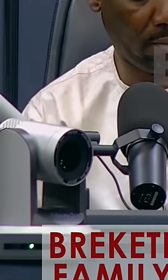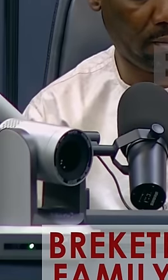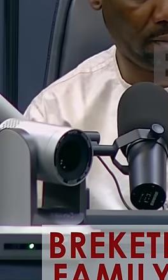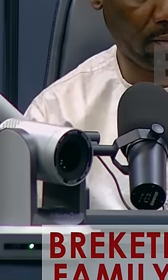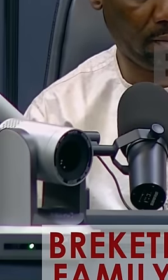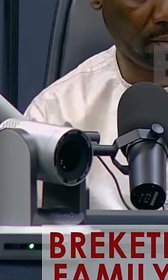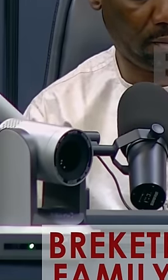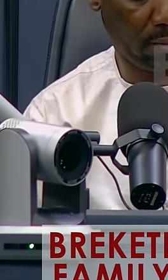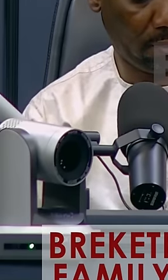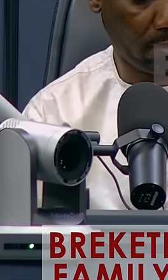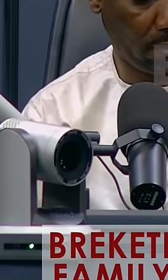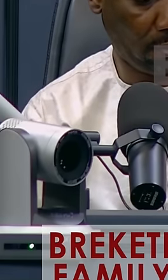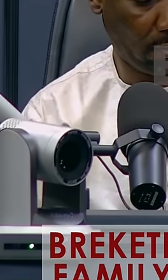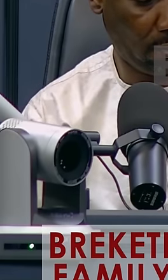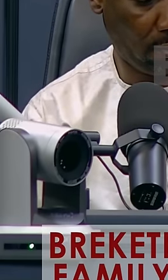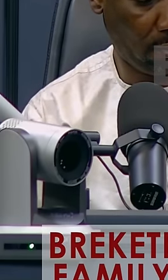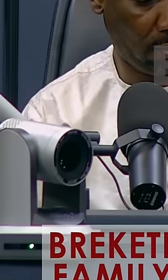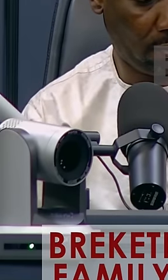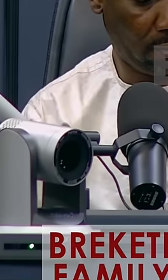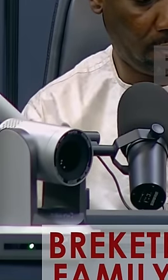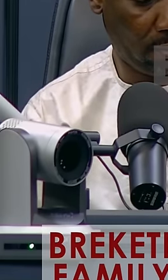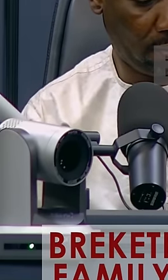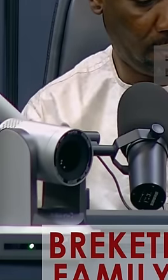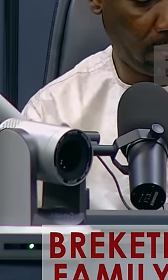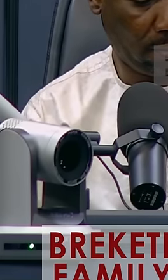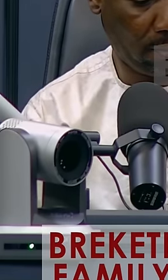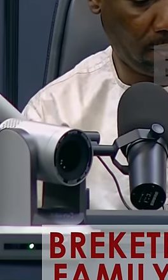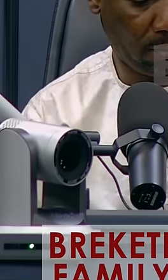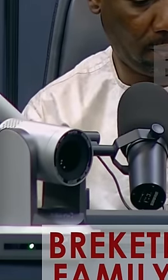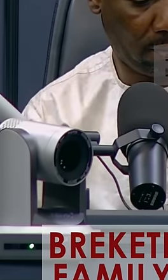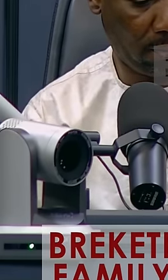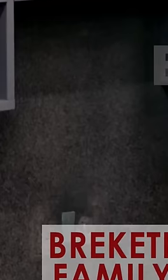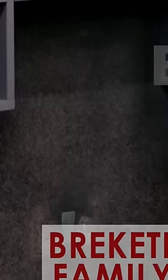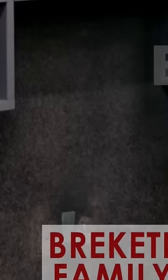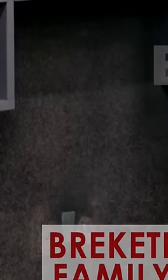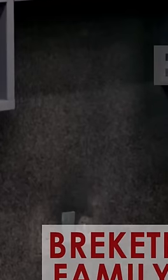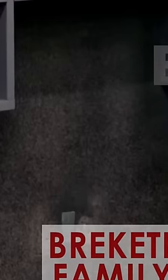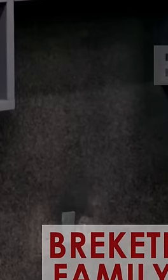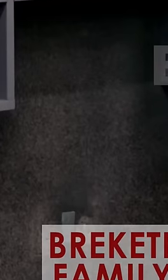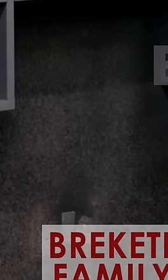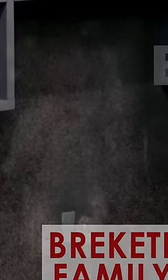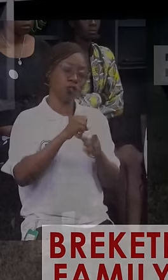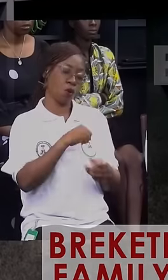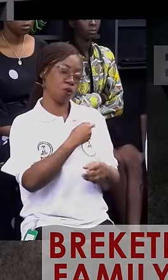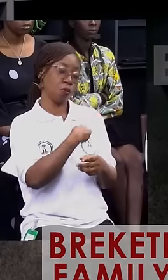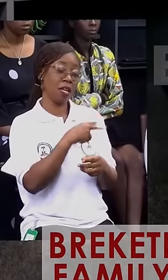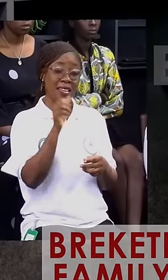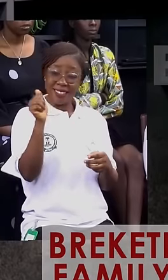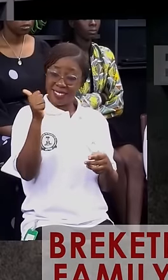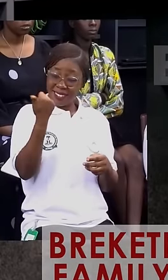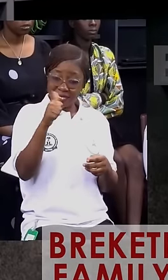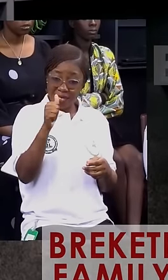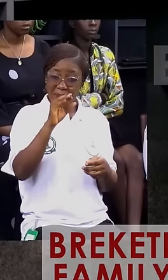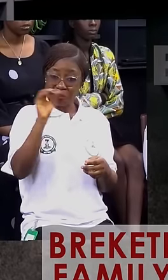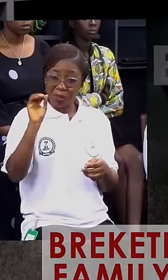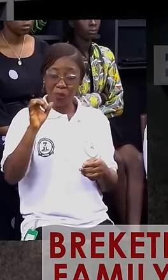disease. And if you see people in medical world in the hospital, almost 10% of